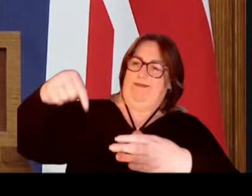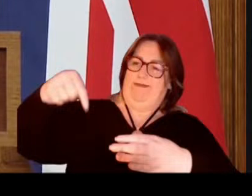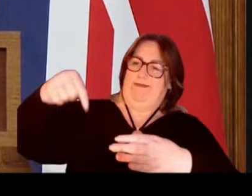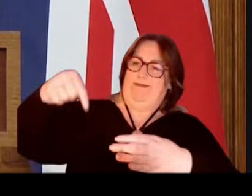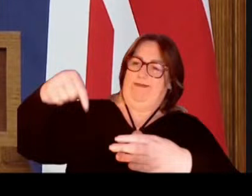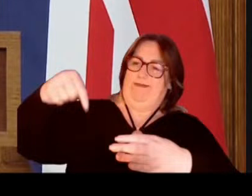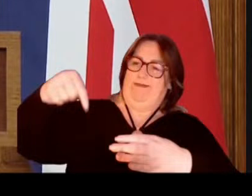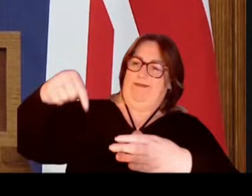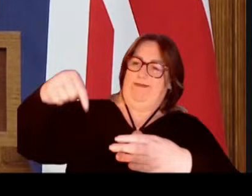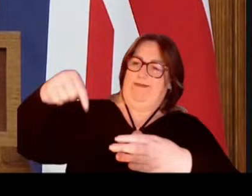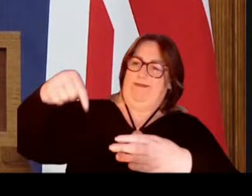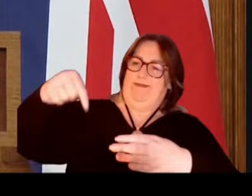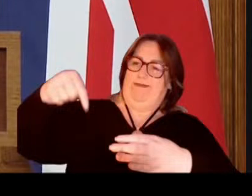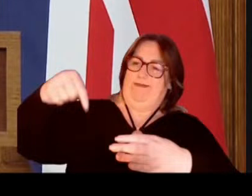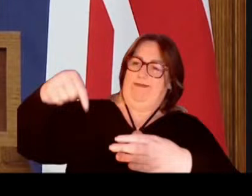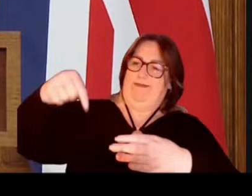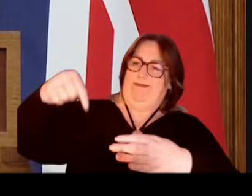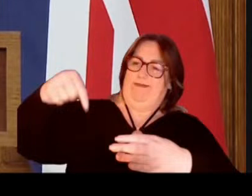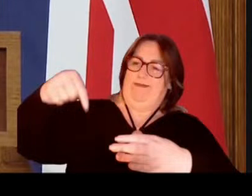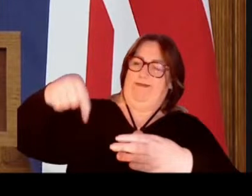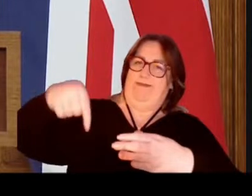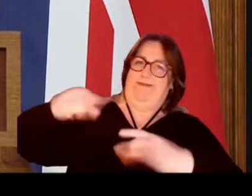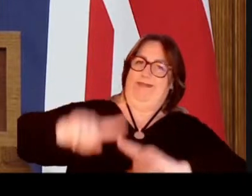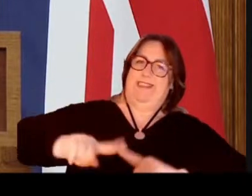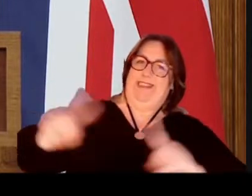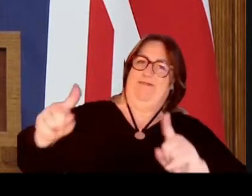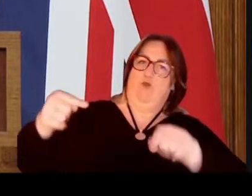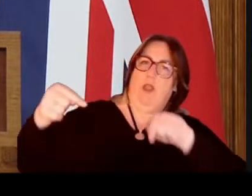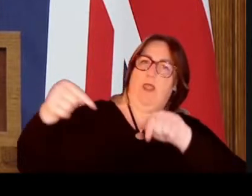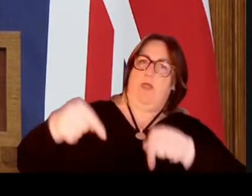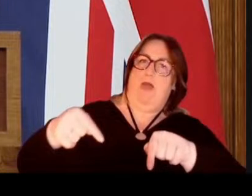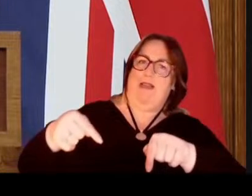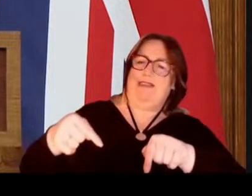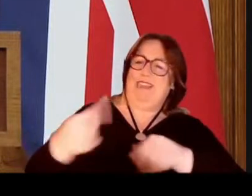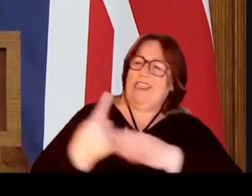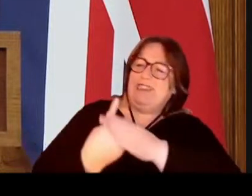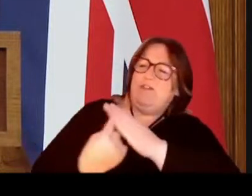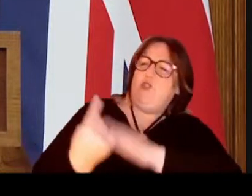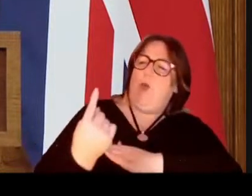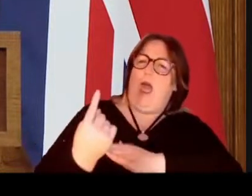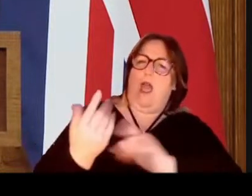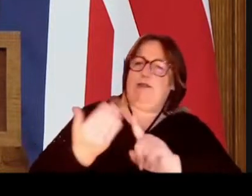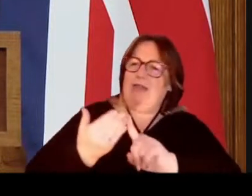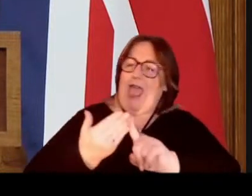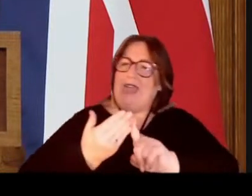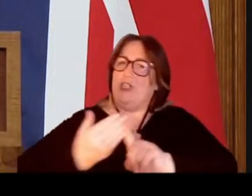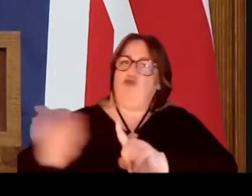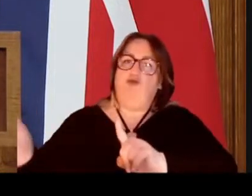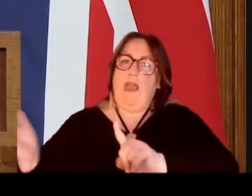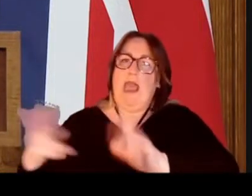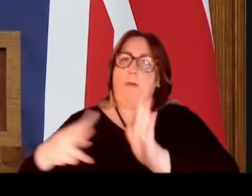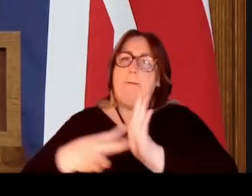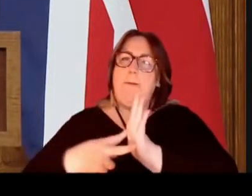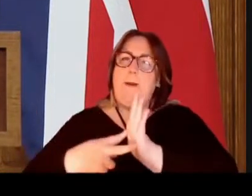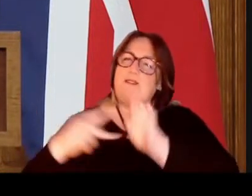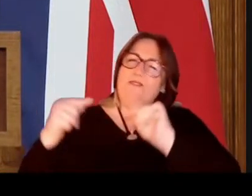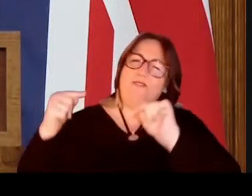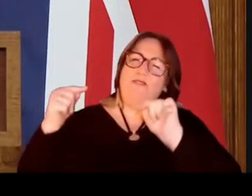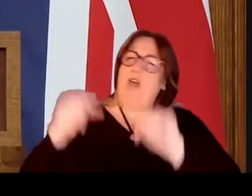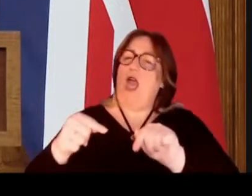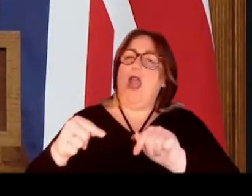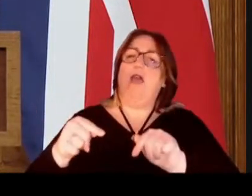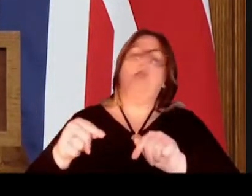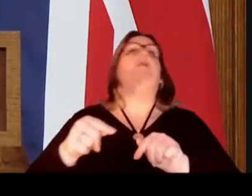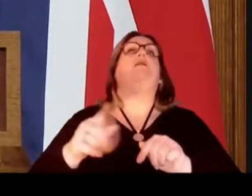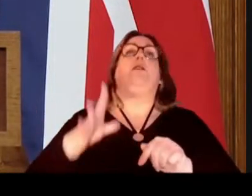Just nonsense. Keep going, please, mate. And we have to have the laws and framework in place to deal with it. But I